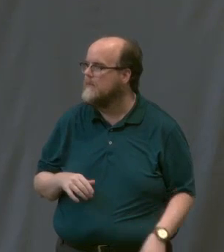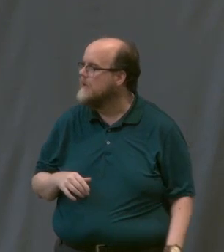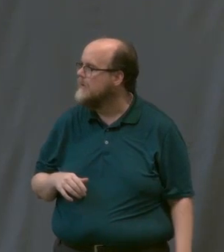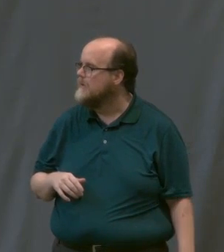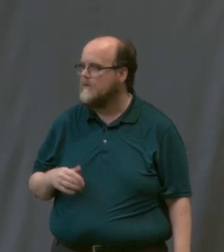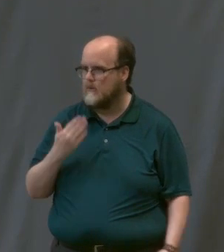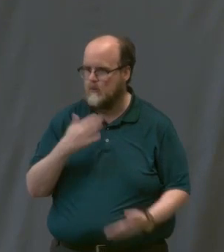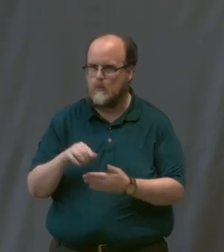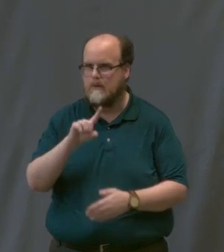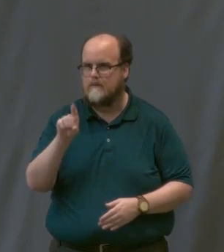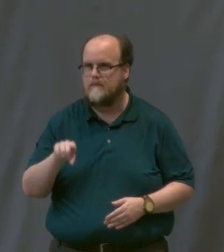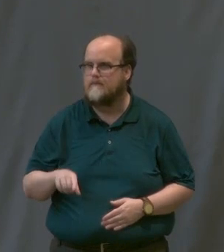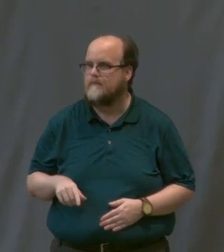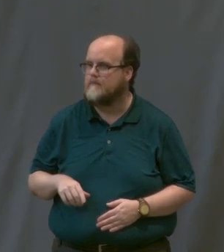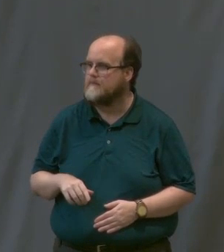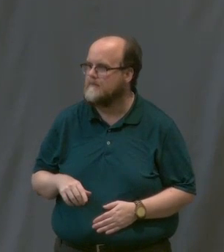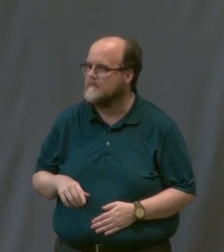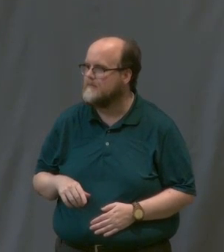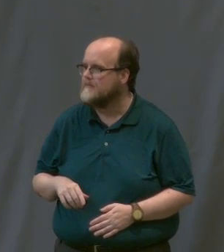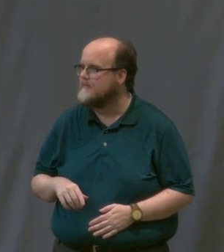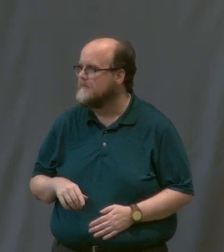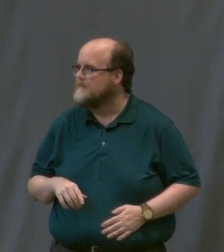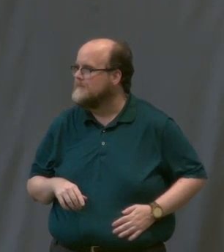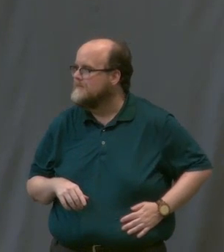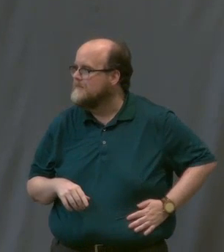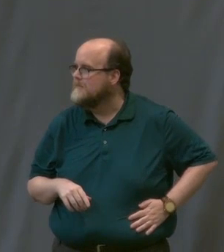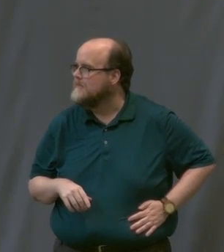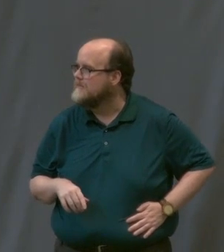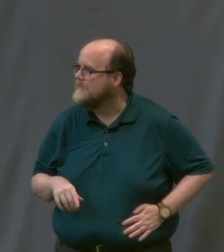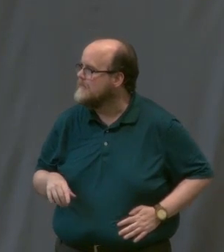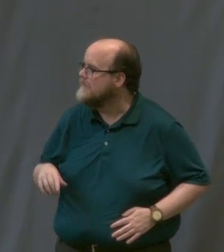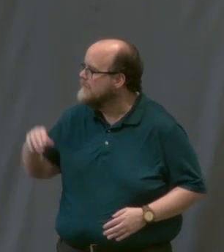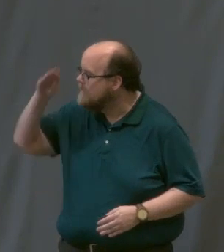Good question. Good question. You can research that and answer it next week.